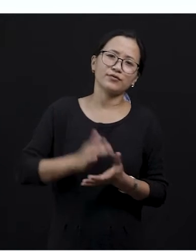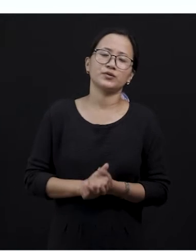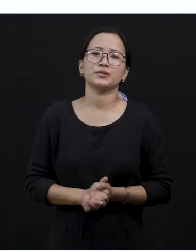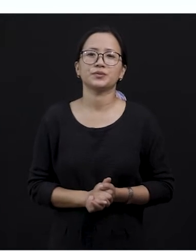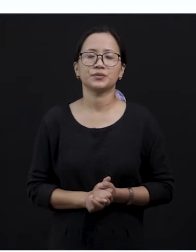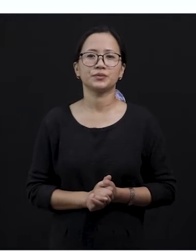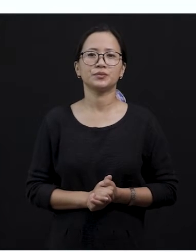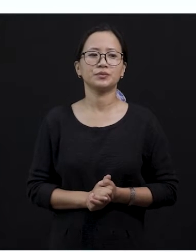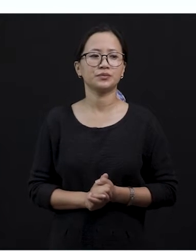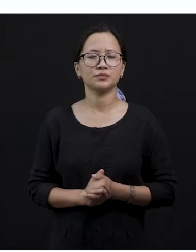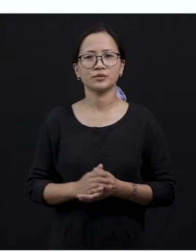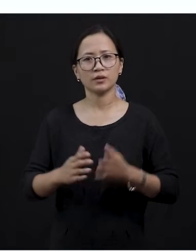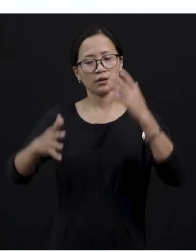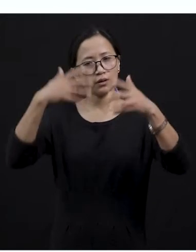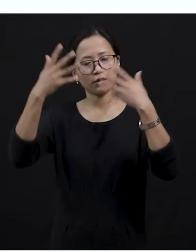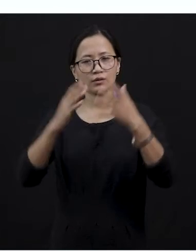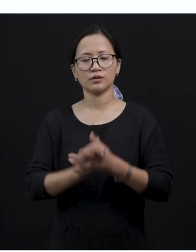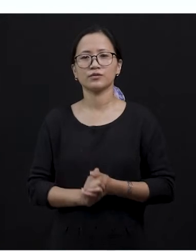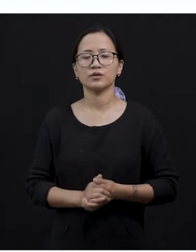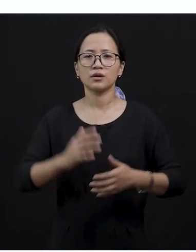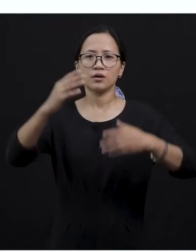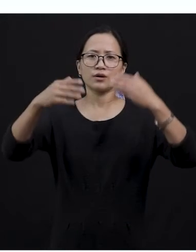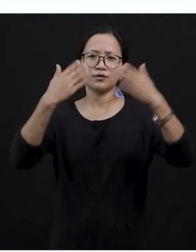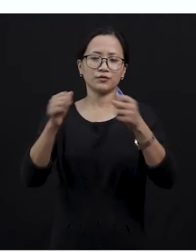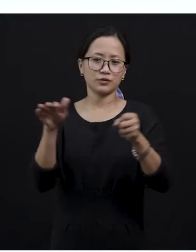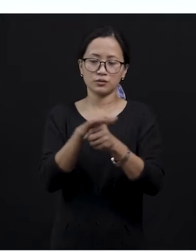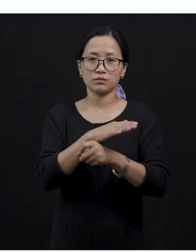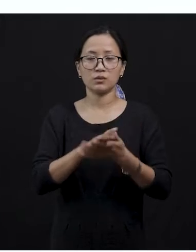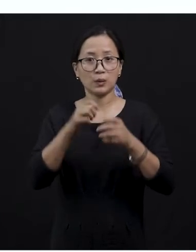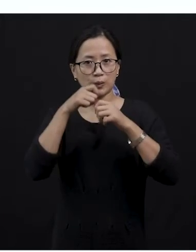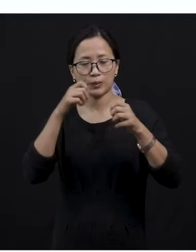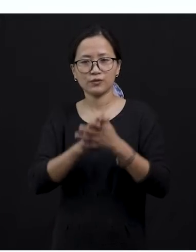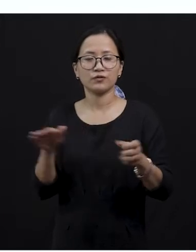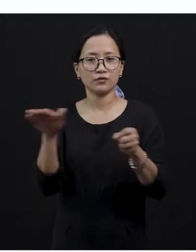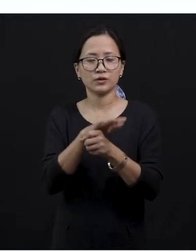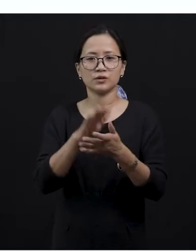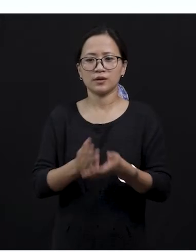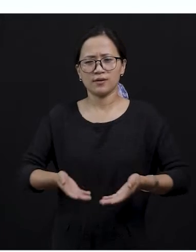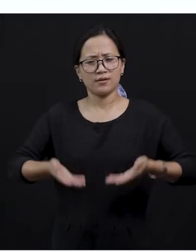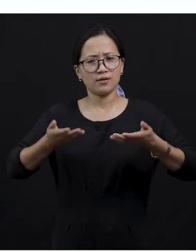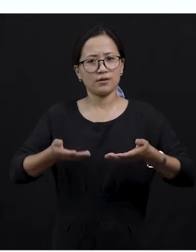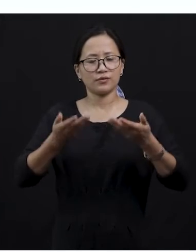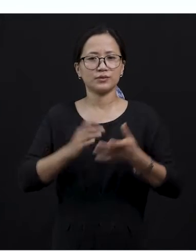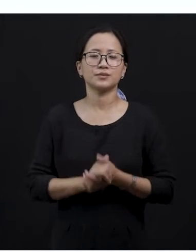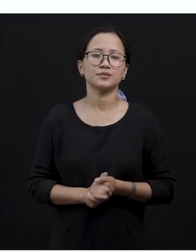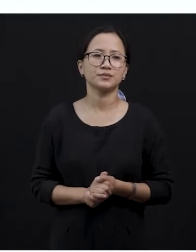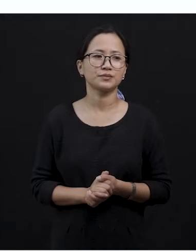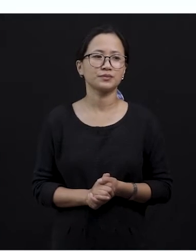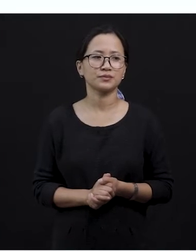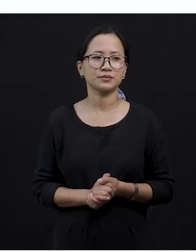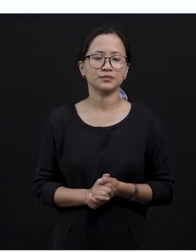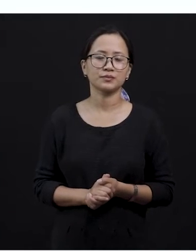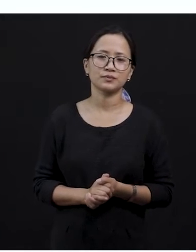filled balloon, the air-filled balloon looks heavier, and so it is tilted. The balance, the stick